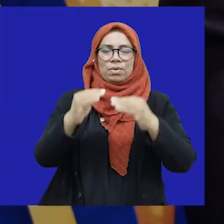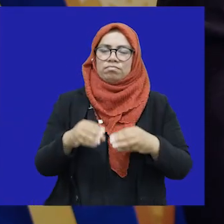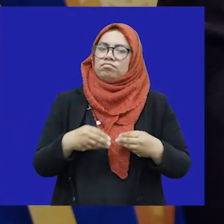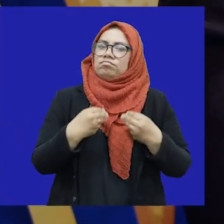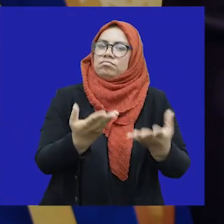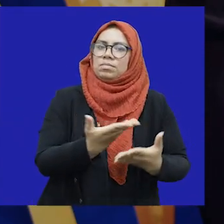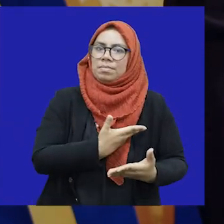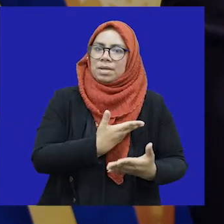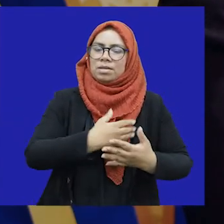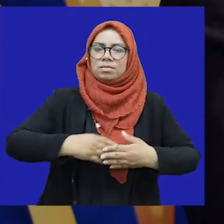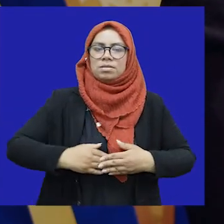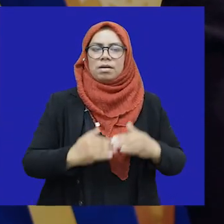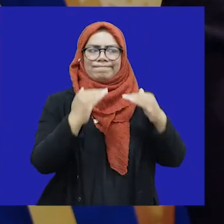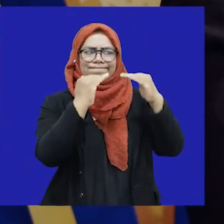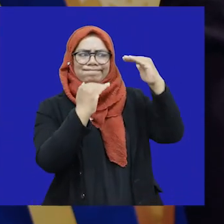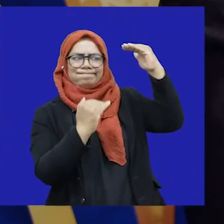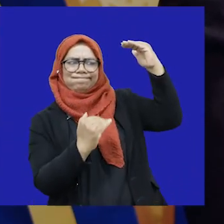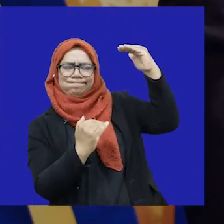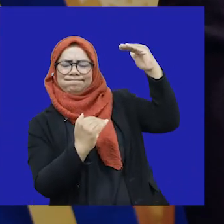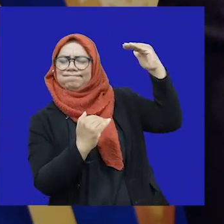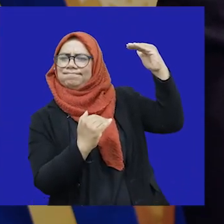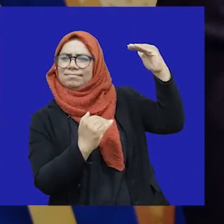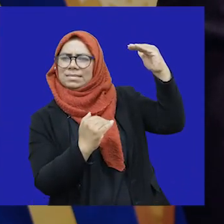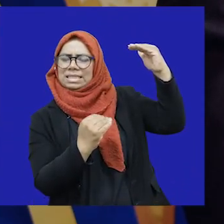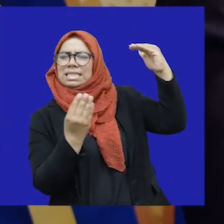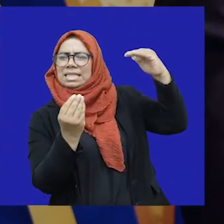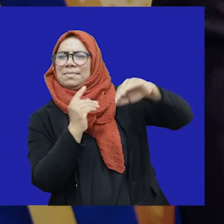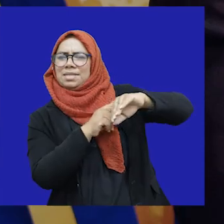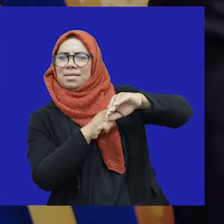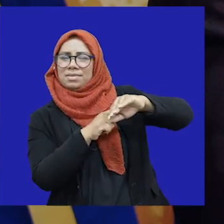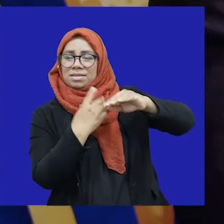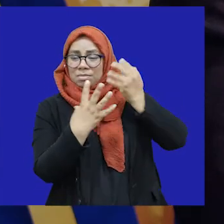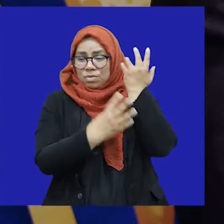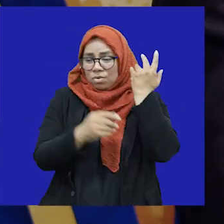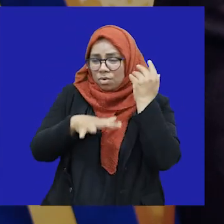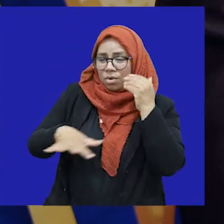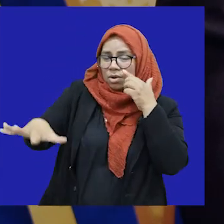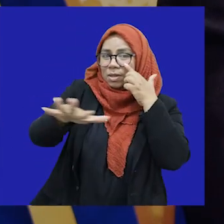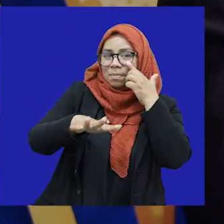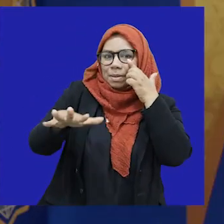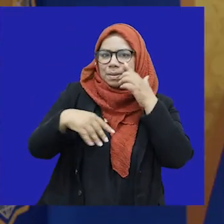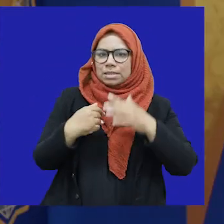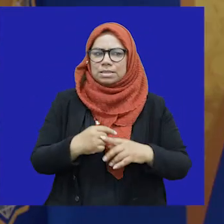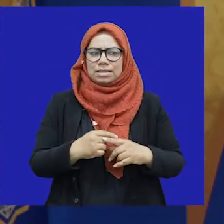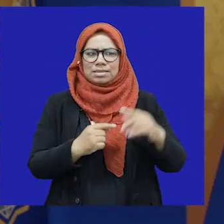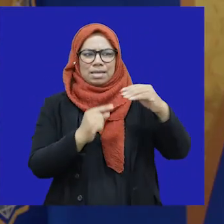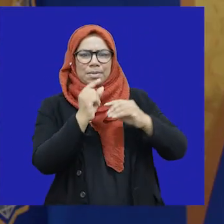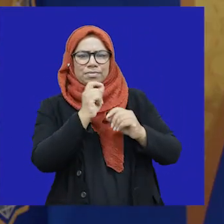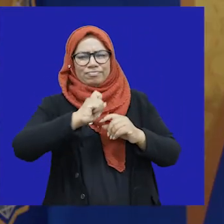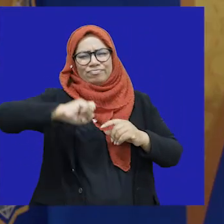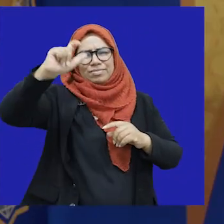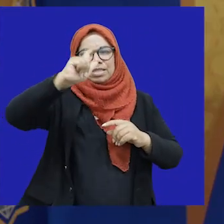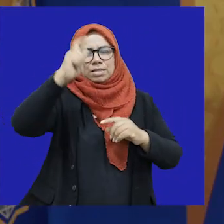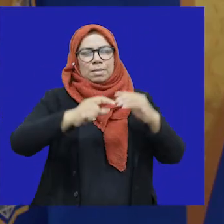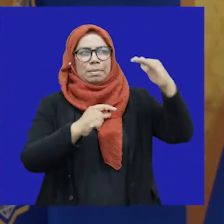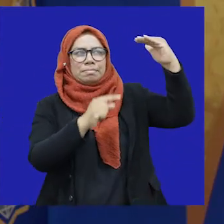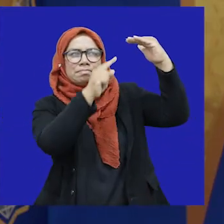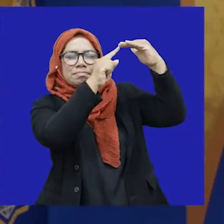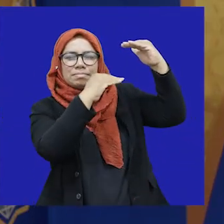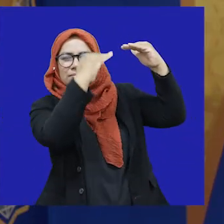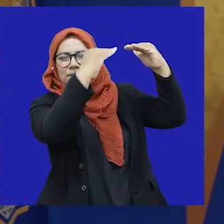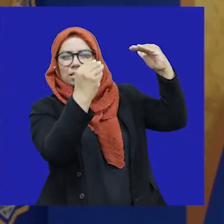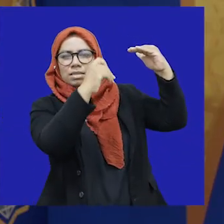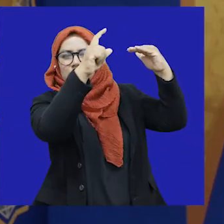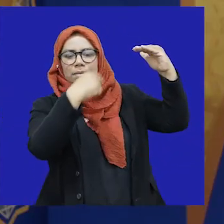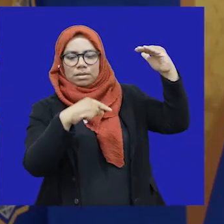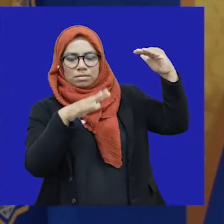free with zakat funds. The third way, a Muslim prisoner captured by a non-Muslim believer